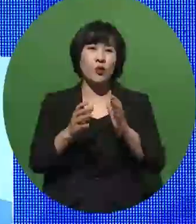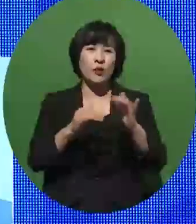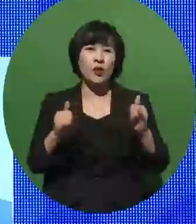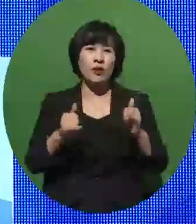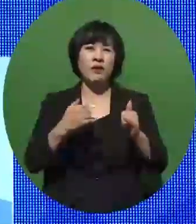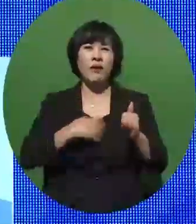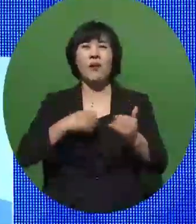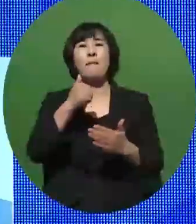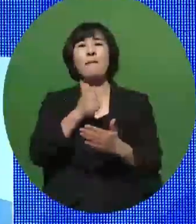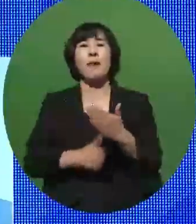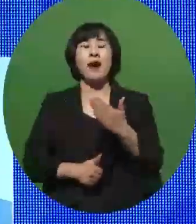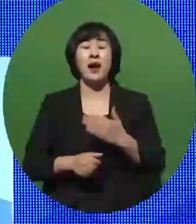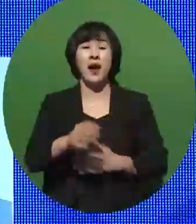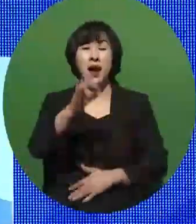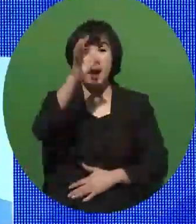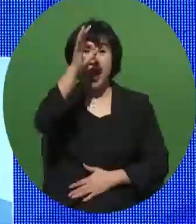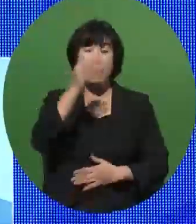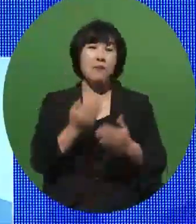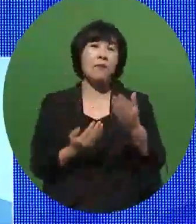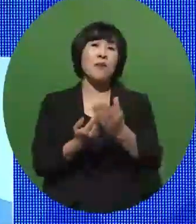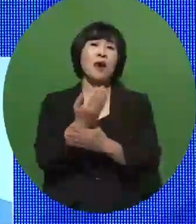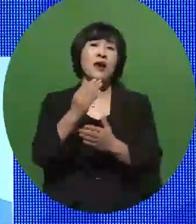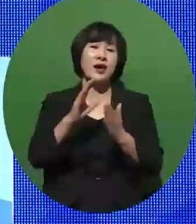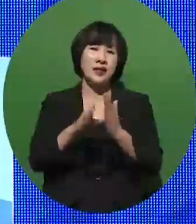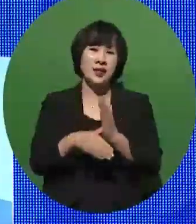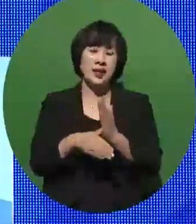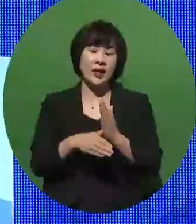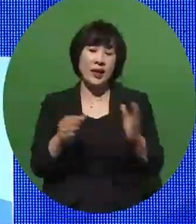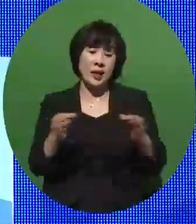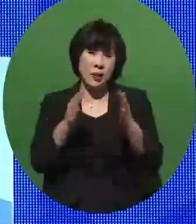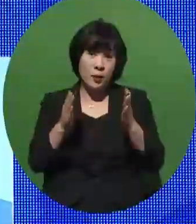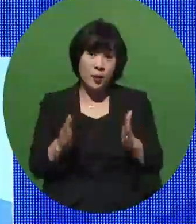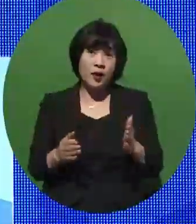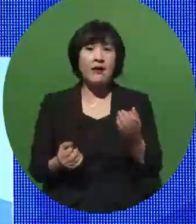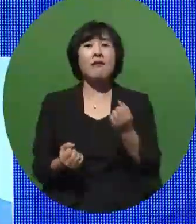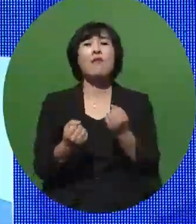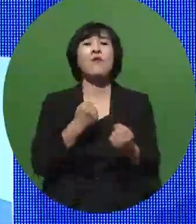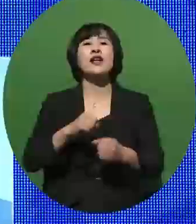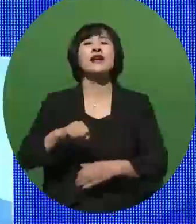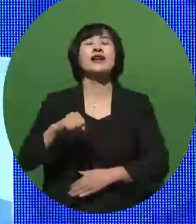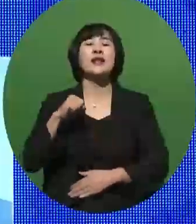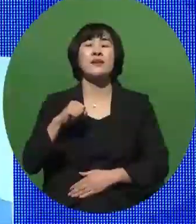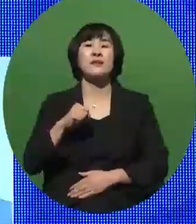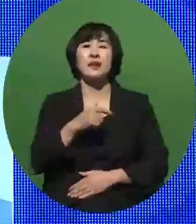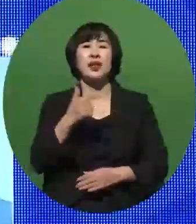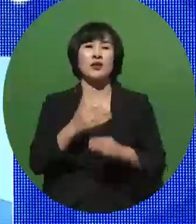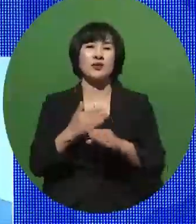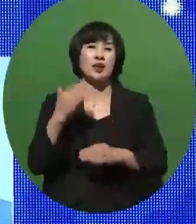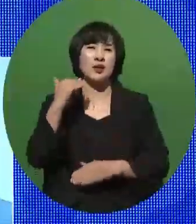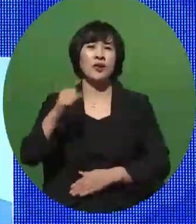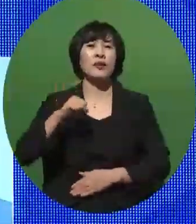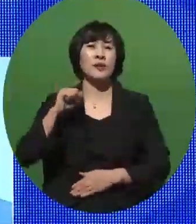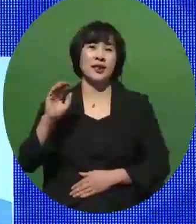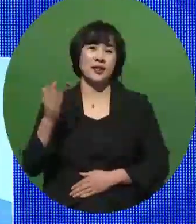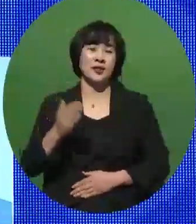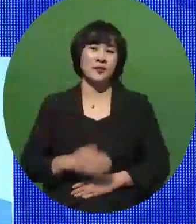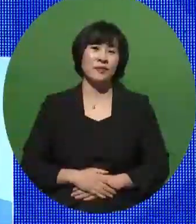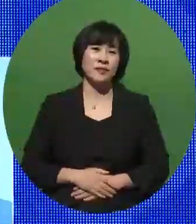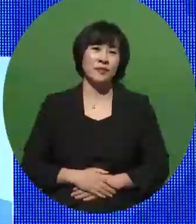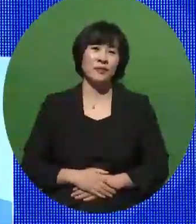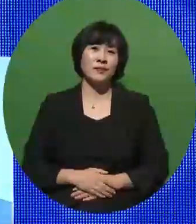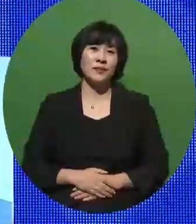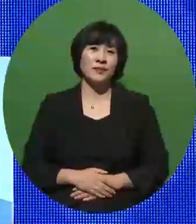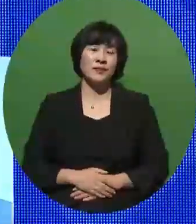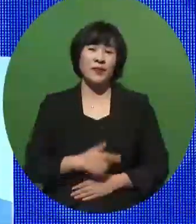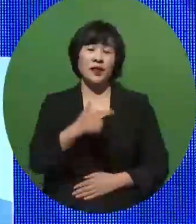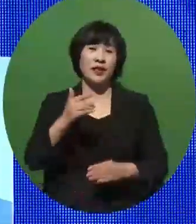we overcame the economic crisis, the IMF crisis, which gripped the entire nation in a short period of time,